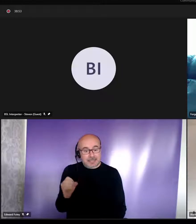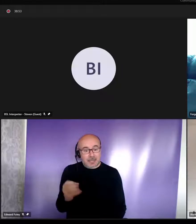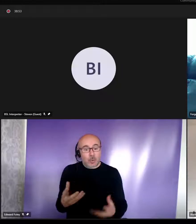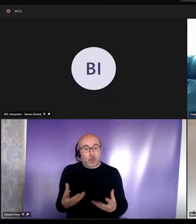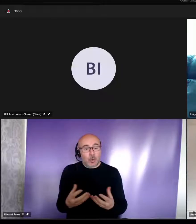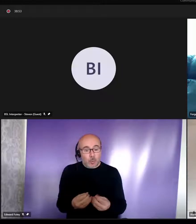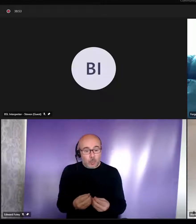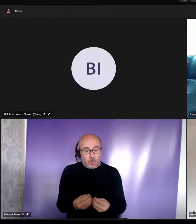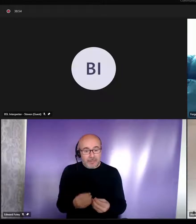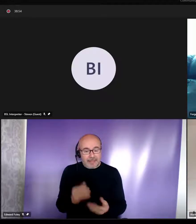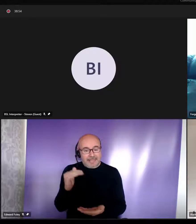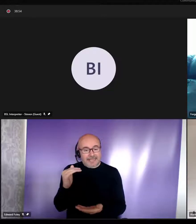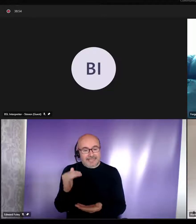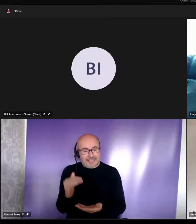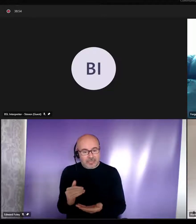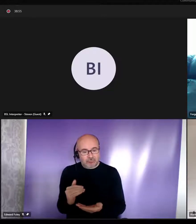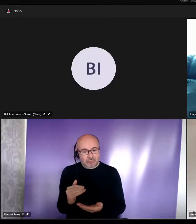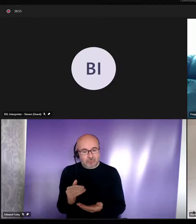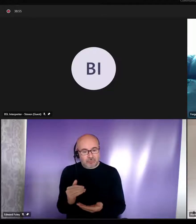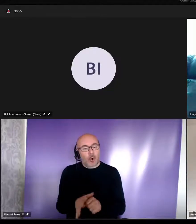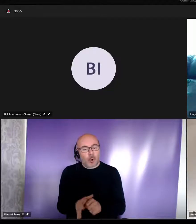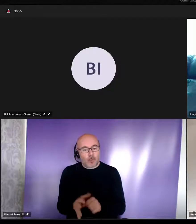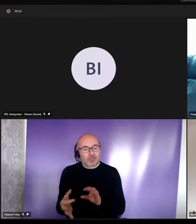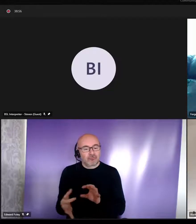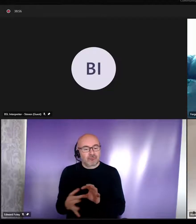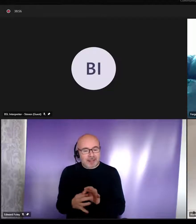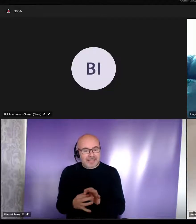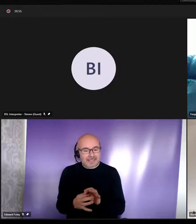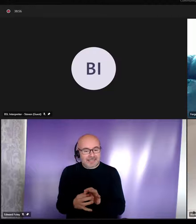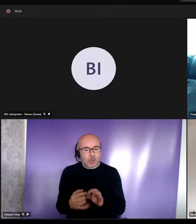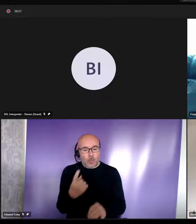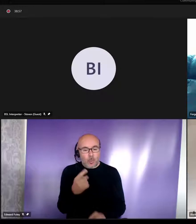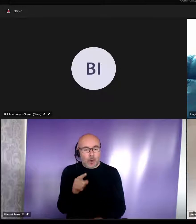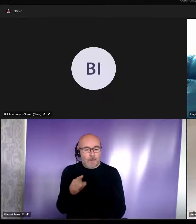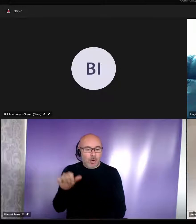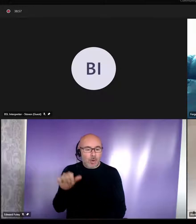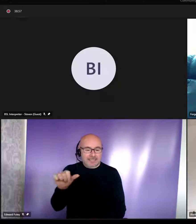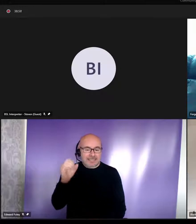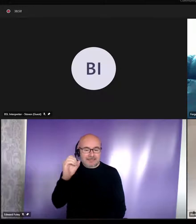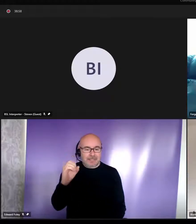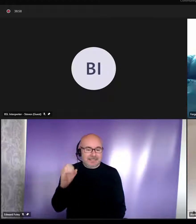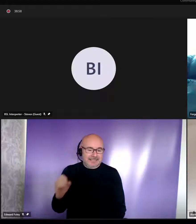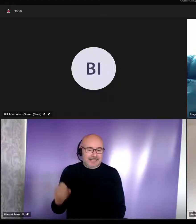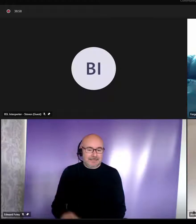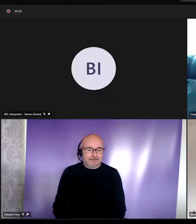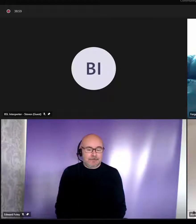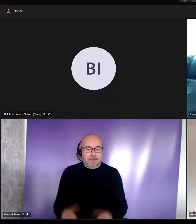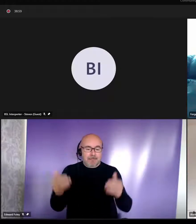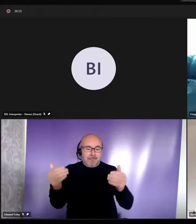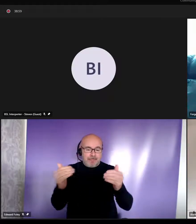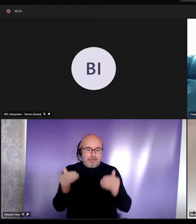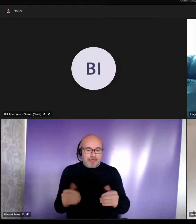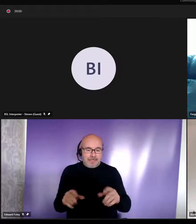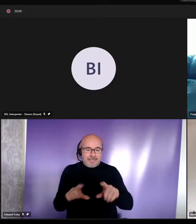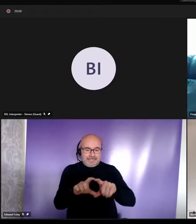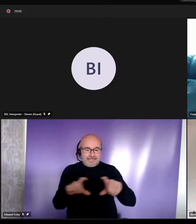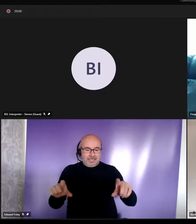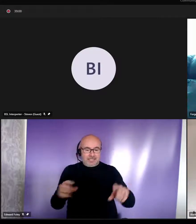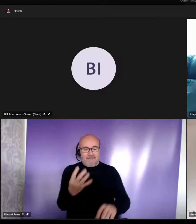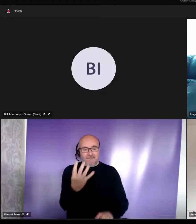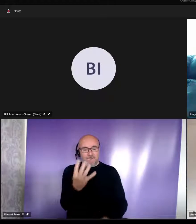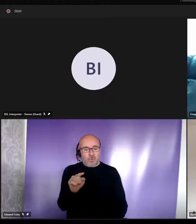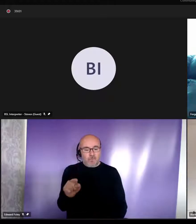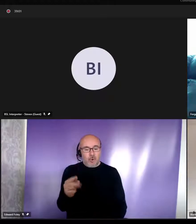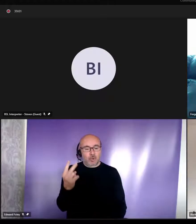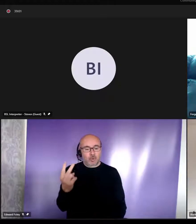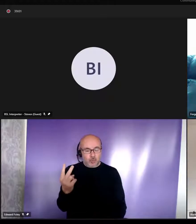slightly decreased COVID-related absence of 1.6%. Moving on to section 4.2 of the report,